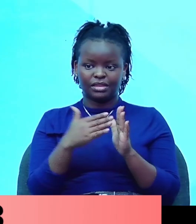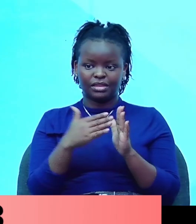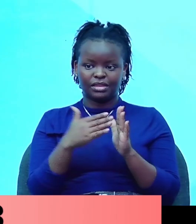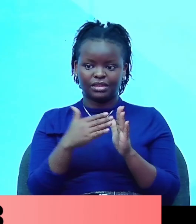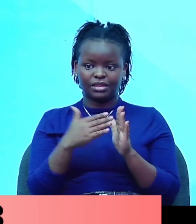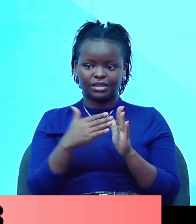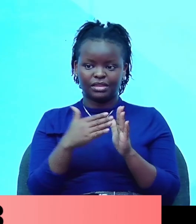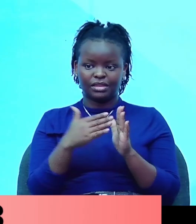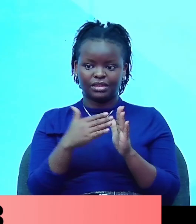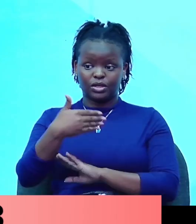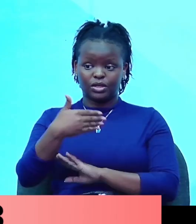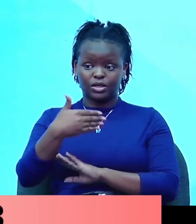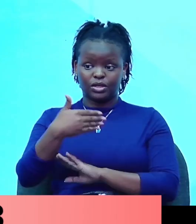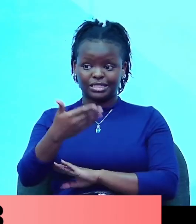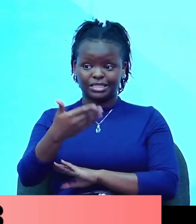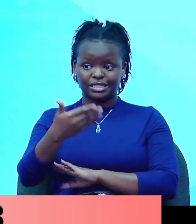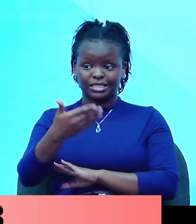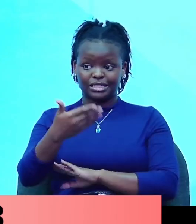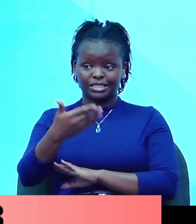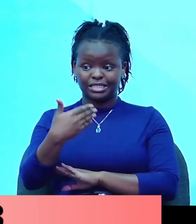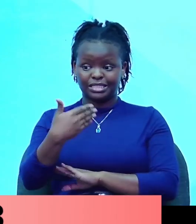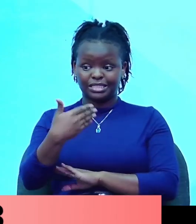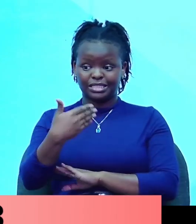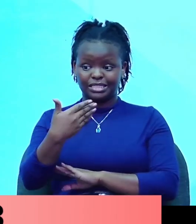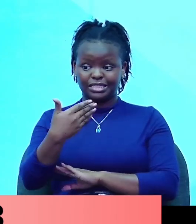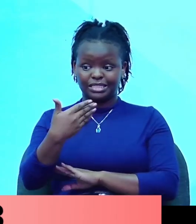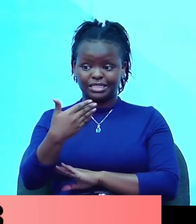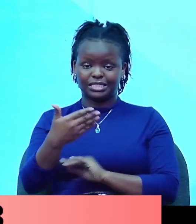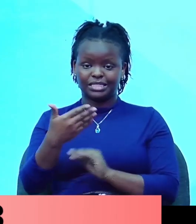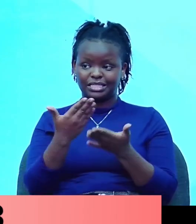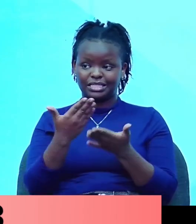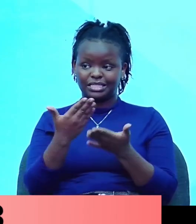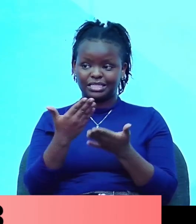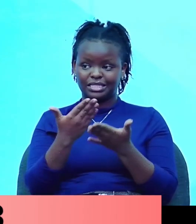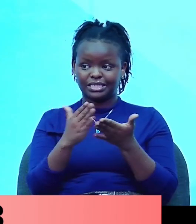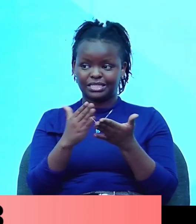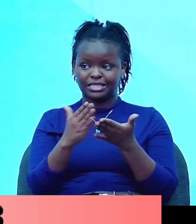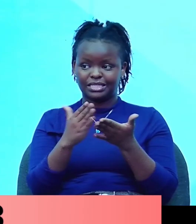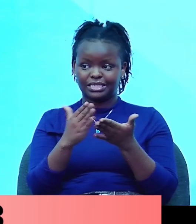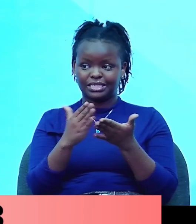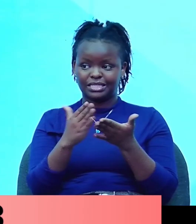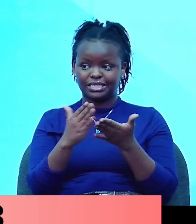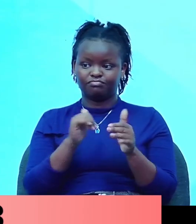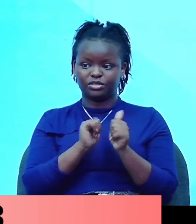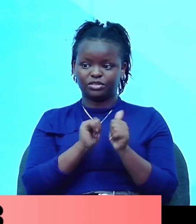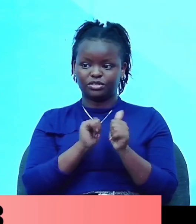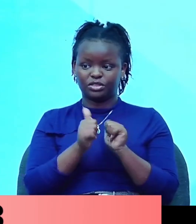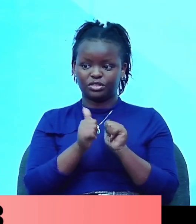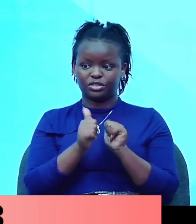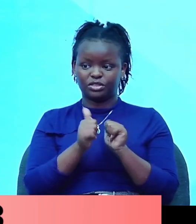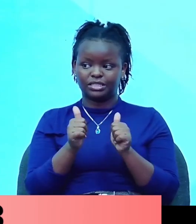disciplines and activities we do. It's not just